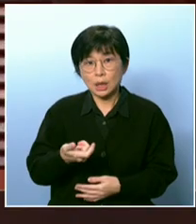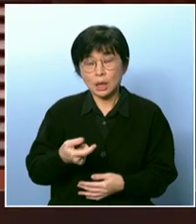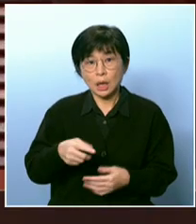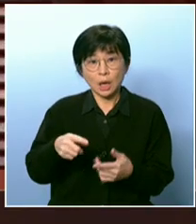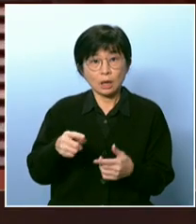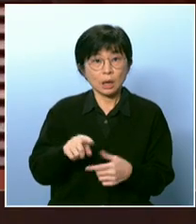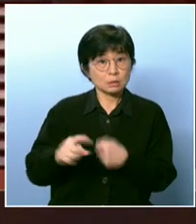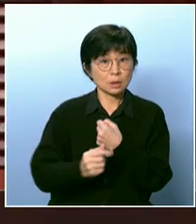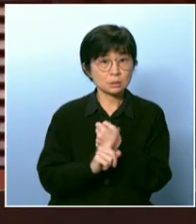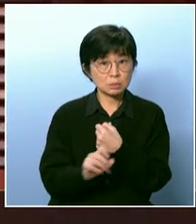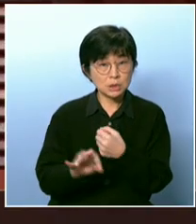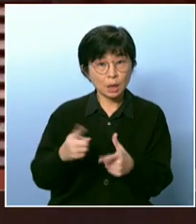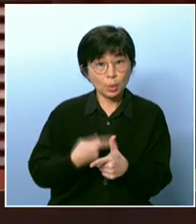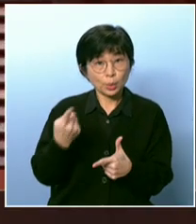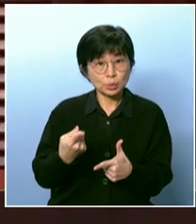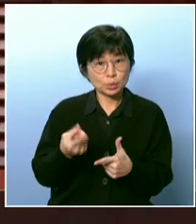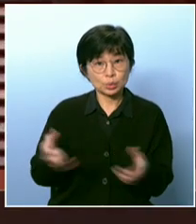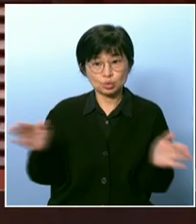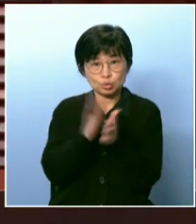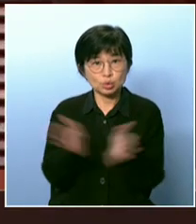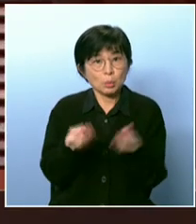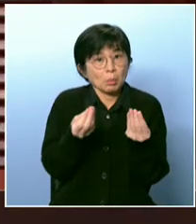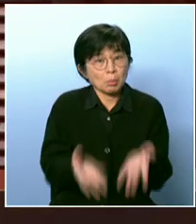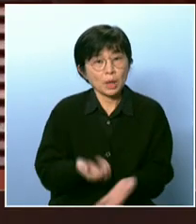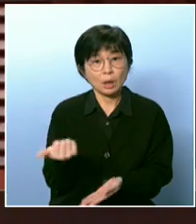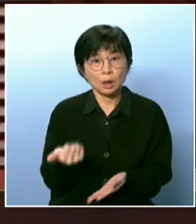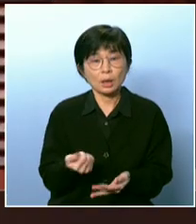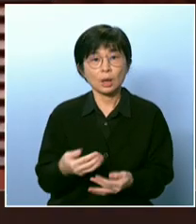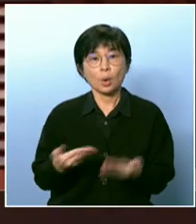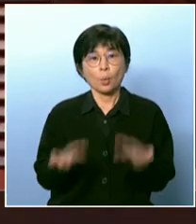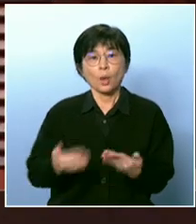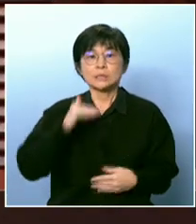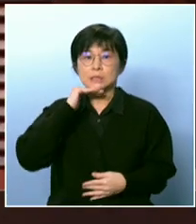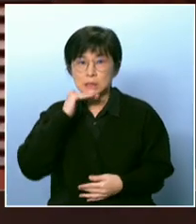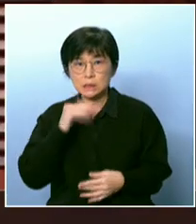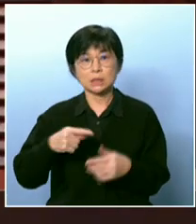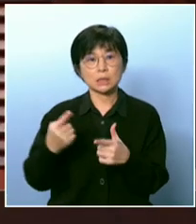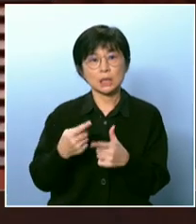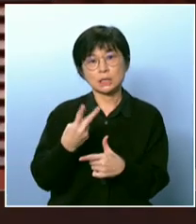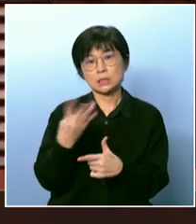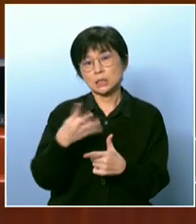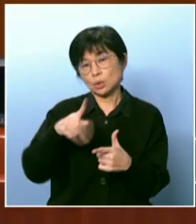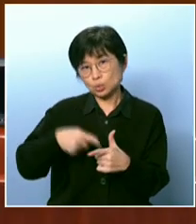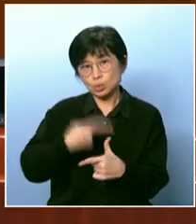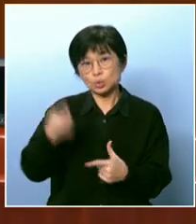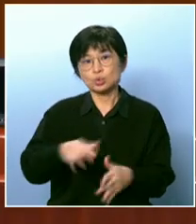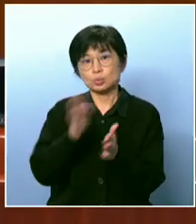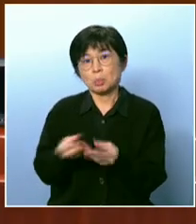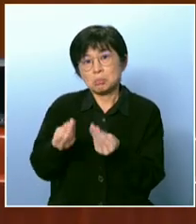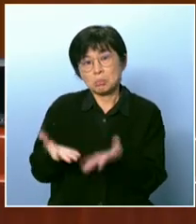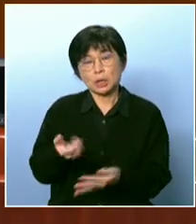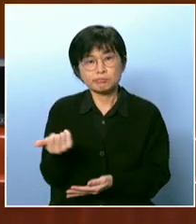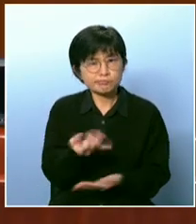can start using the money in the 13th month. I want to ask if there are different arrangements for the different portions, that